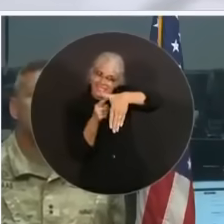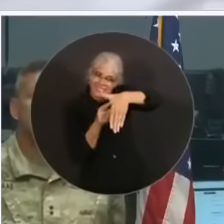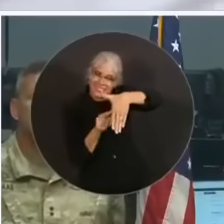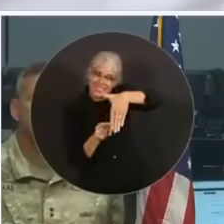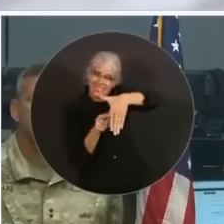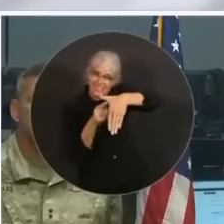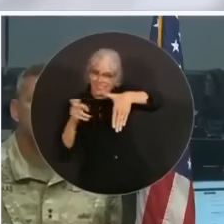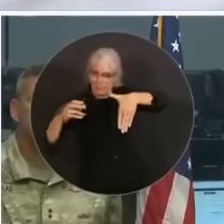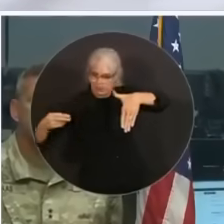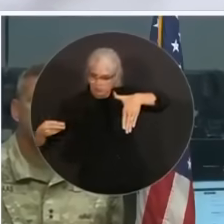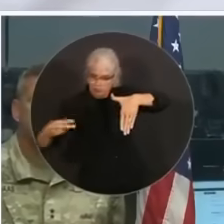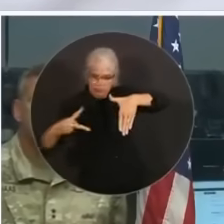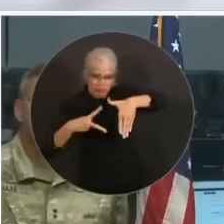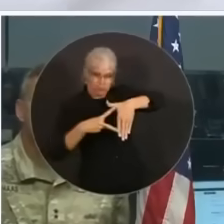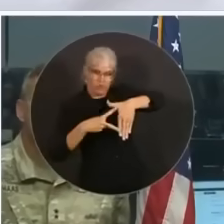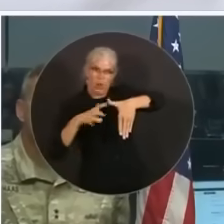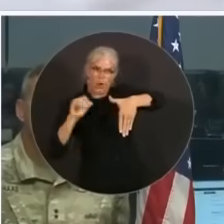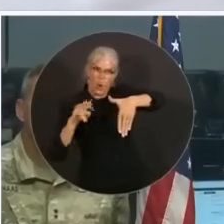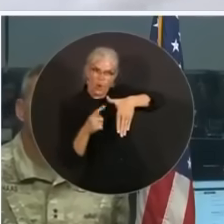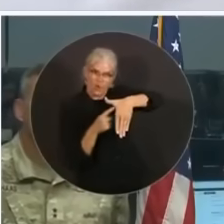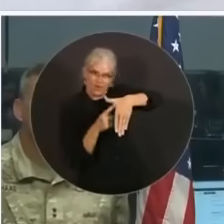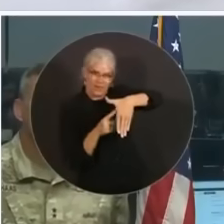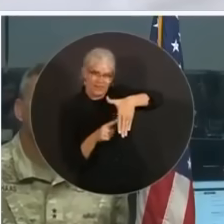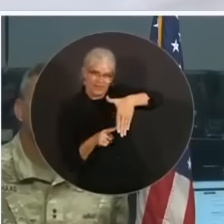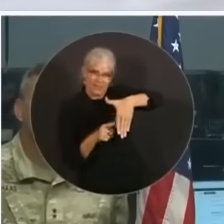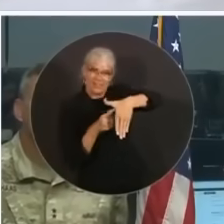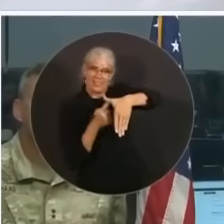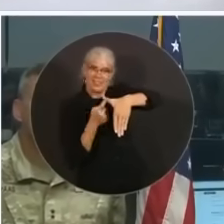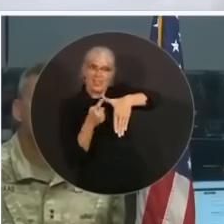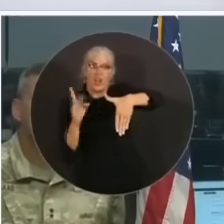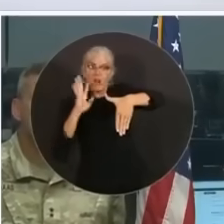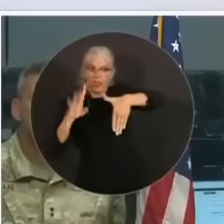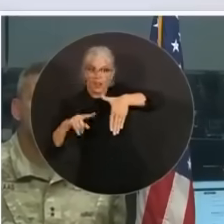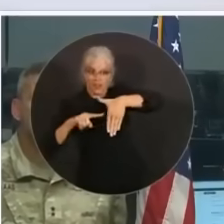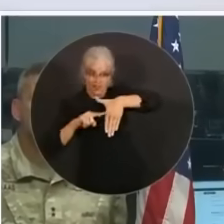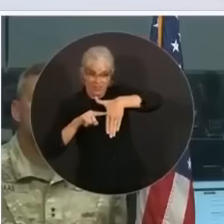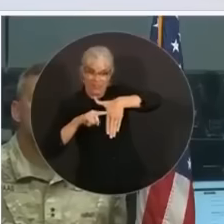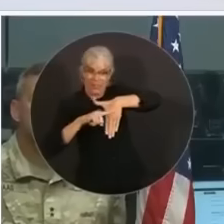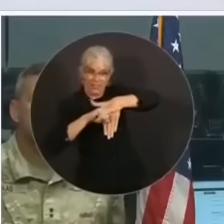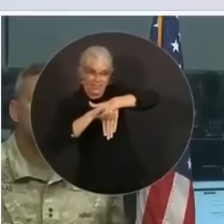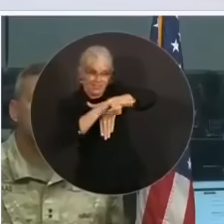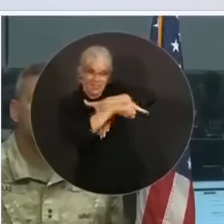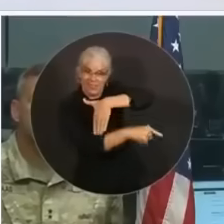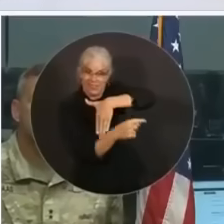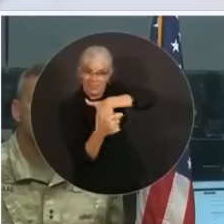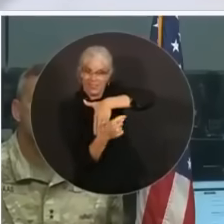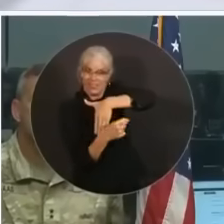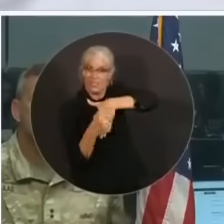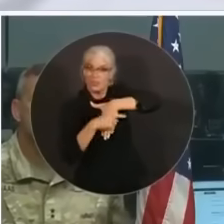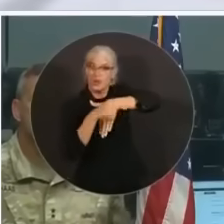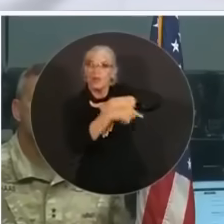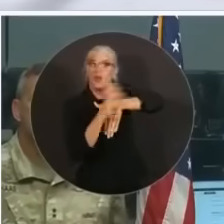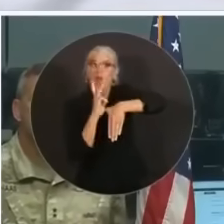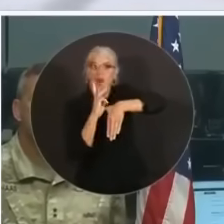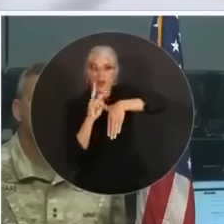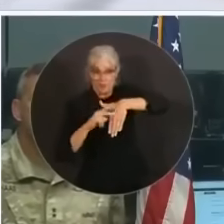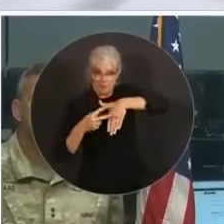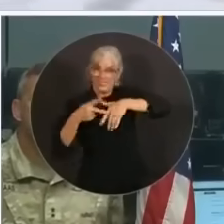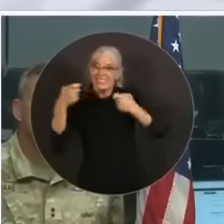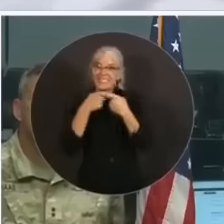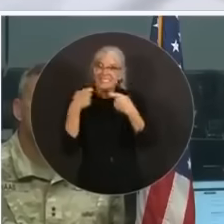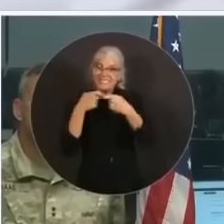across the peninsula and exit in the Atlantic Ocean. That's going to impact a lot of different utilities. We've